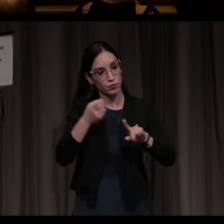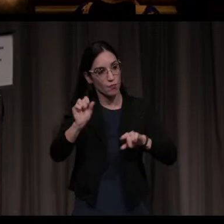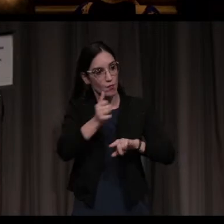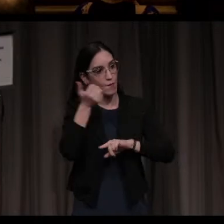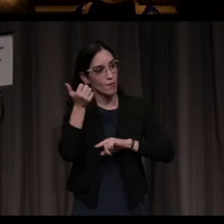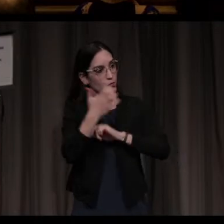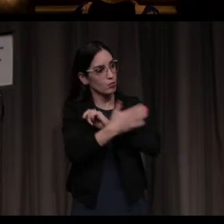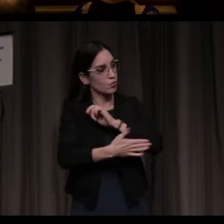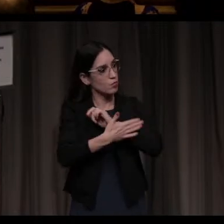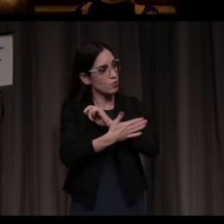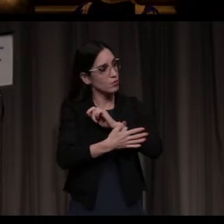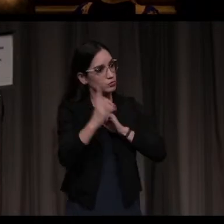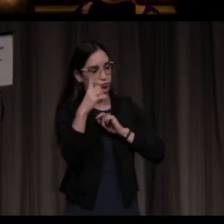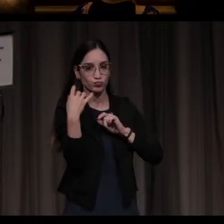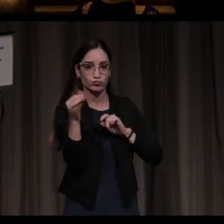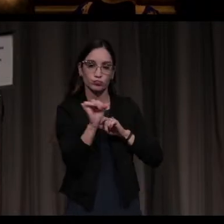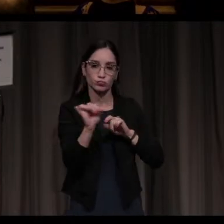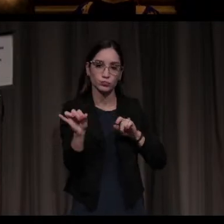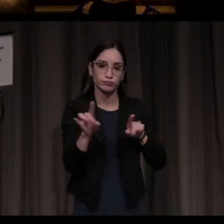and that is not,